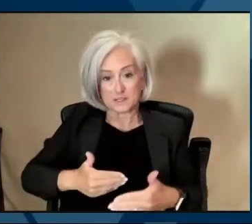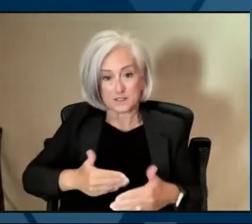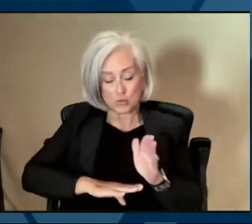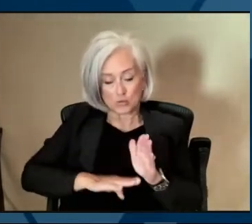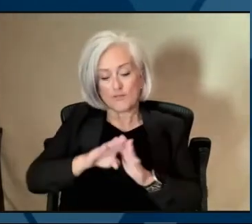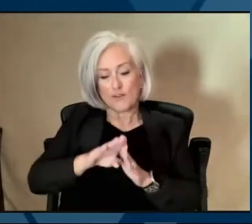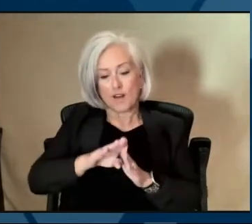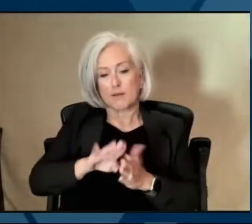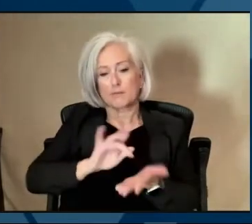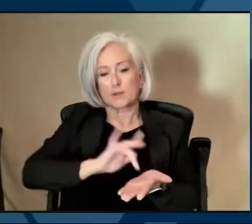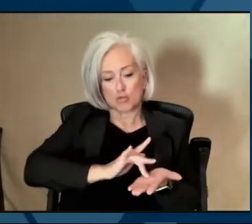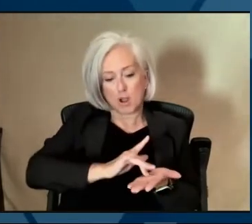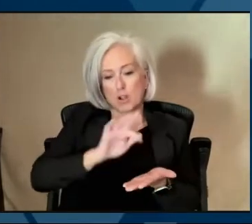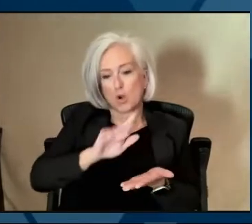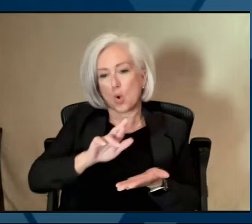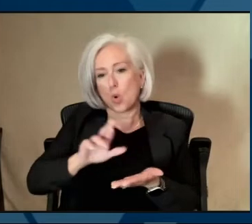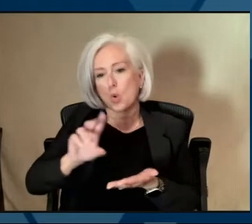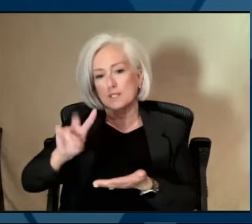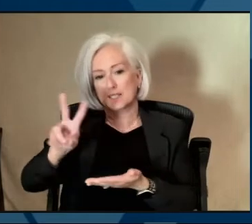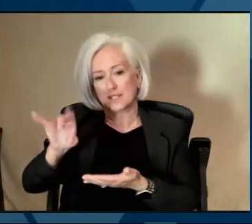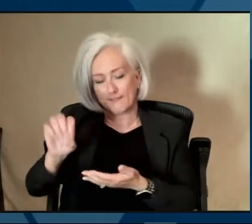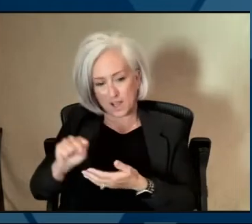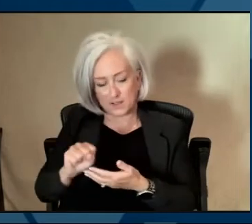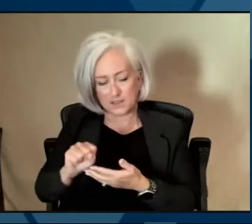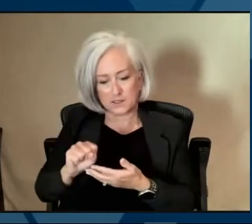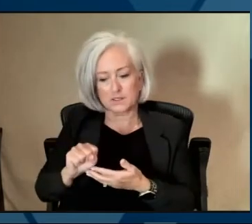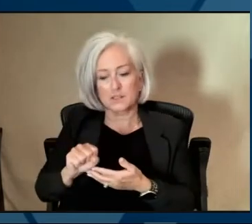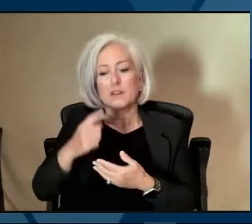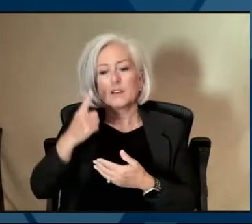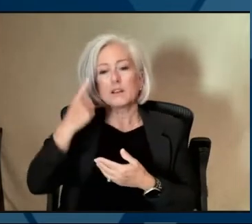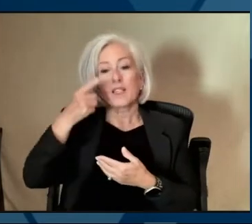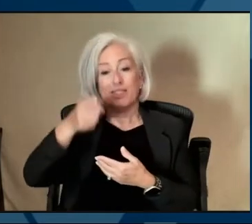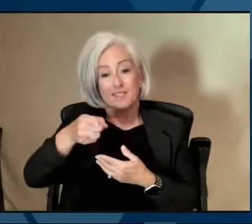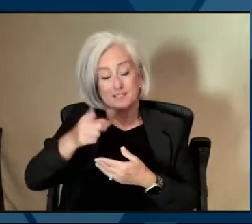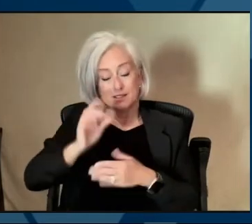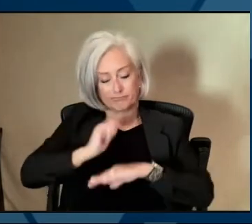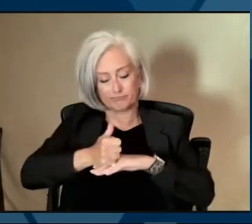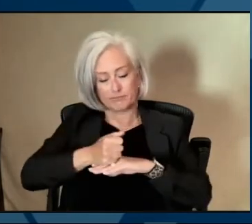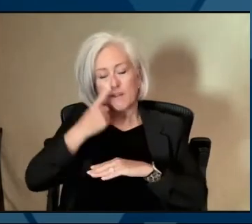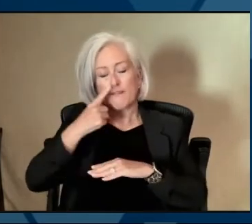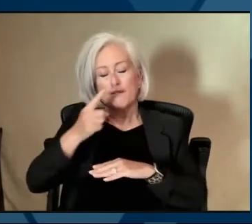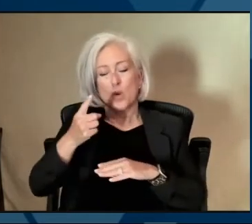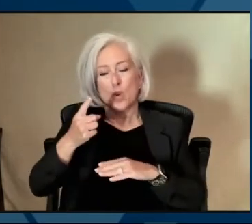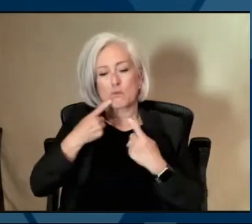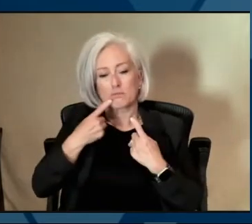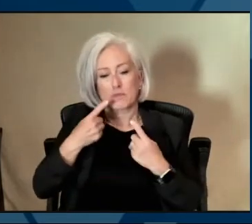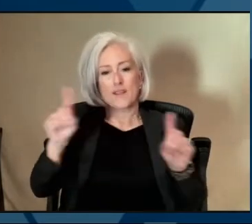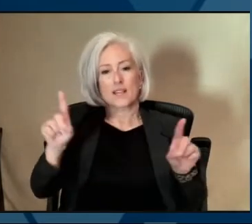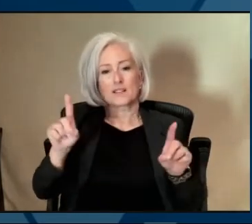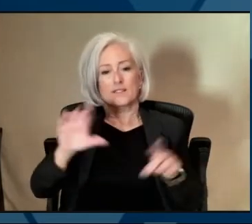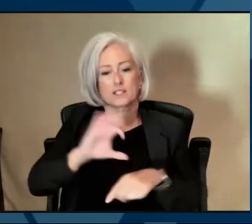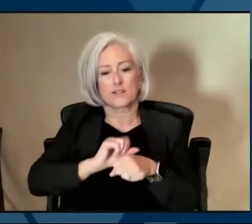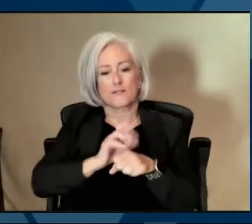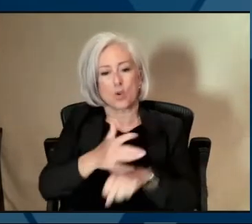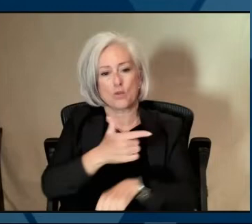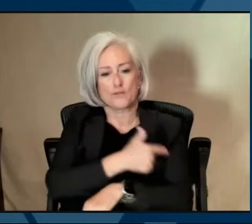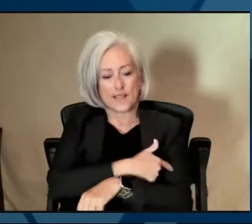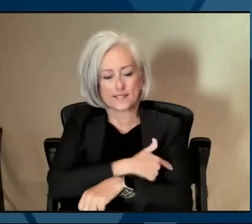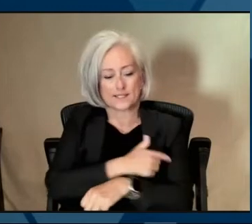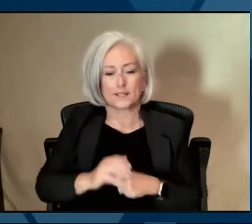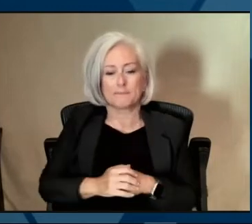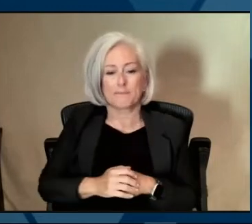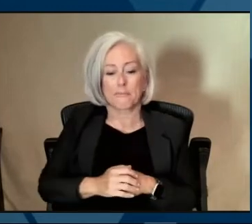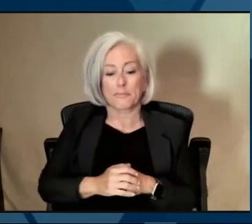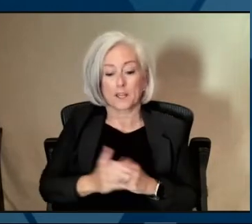for evaluation of the safety and effectiveness of COVID-19 vaccines. So when we talk about phase 1,